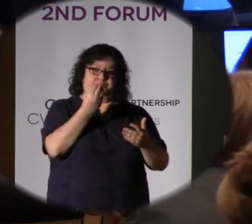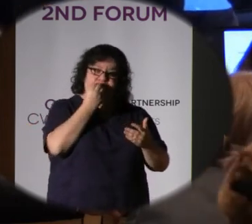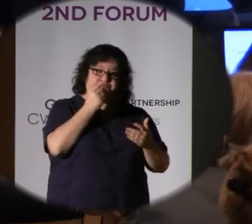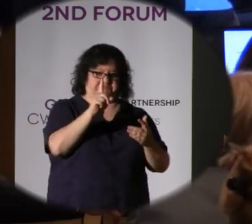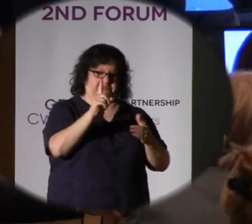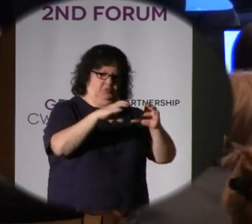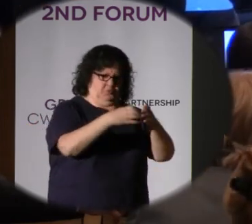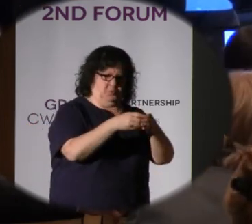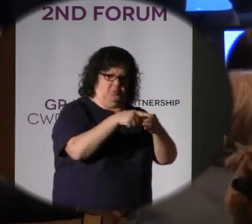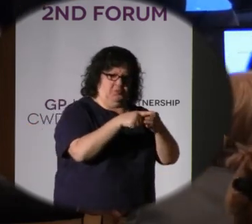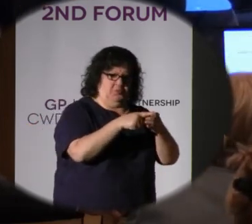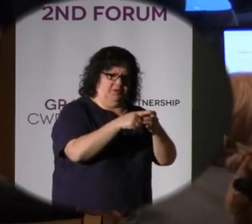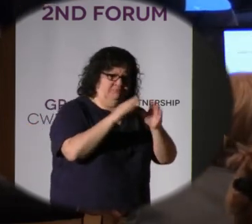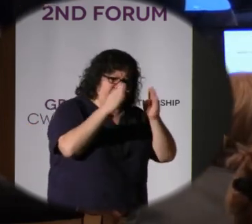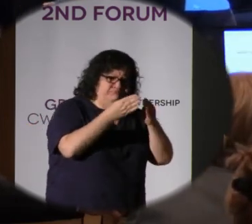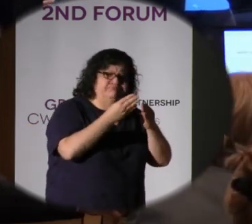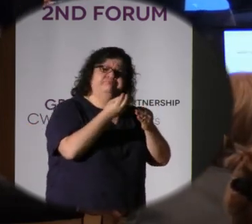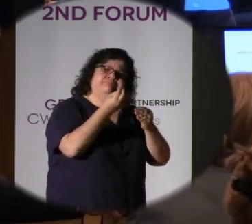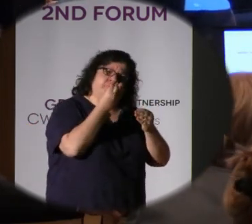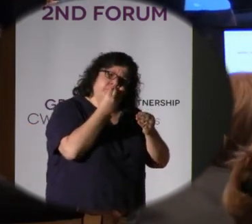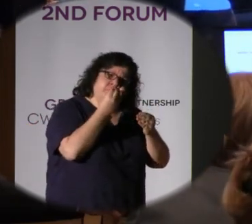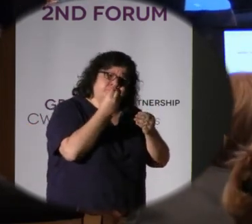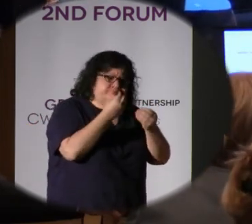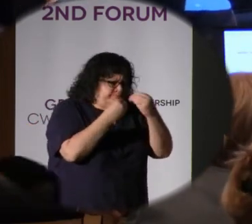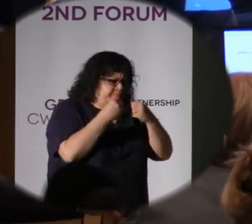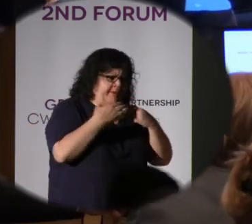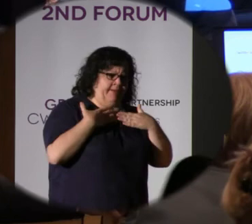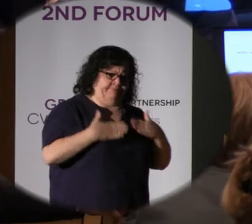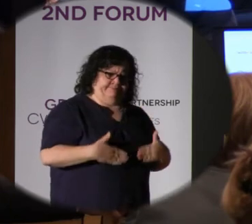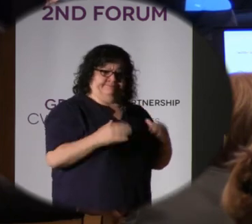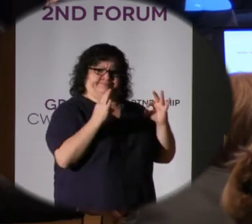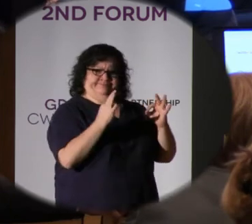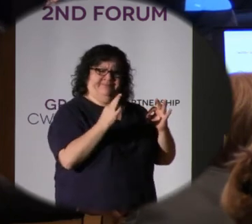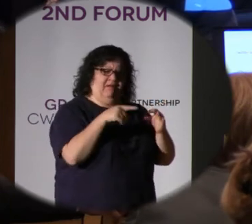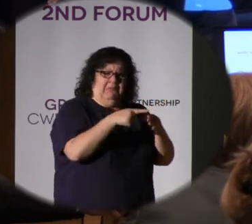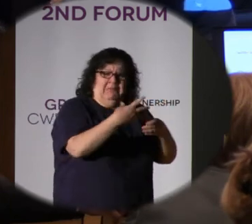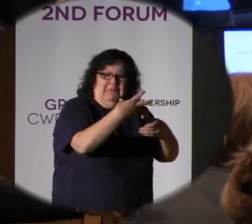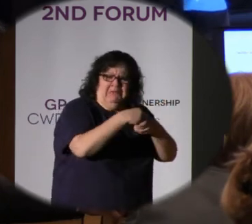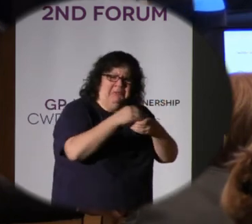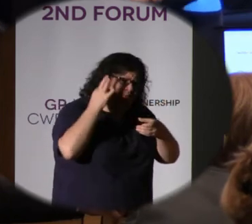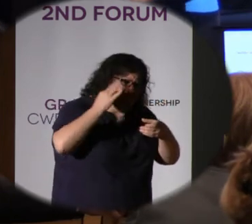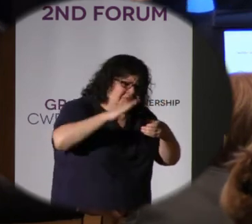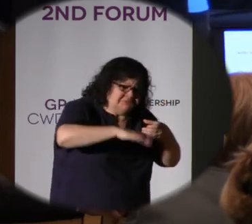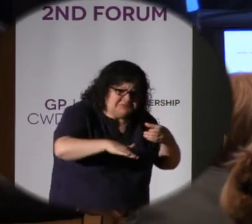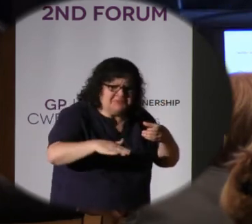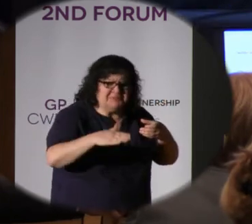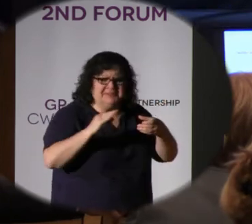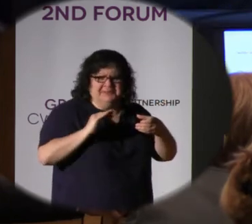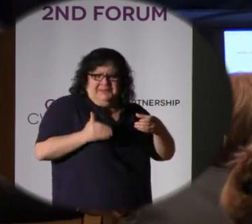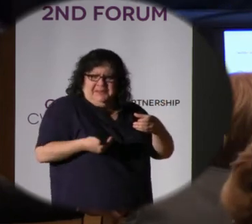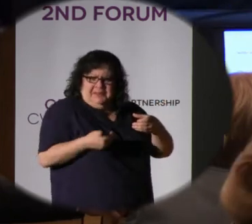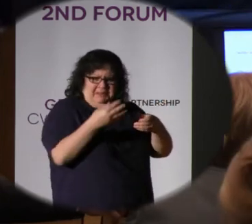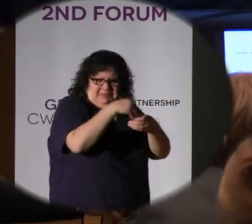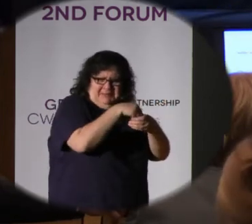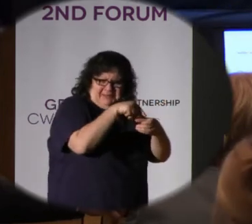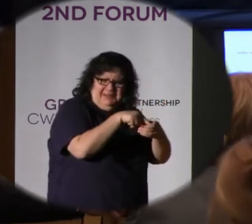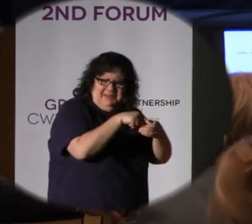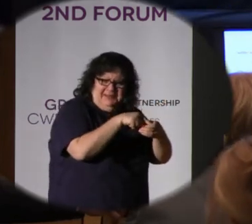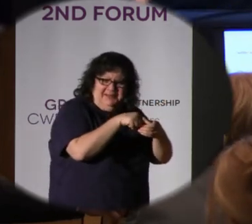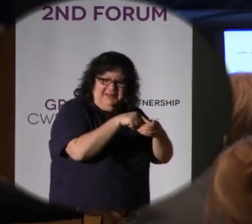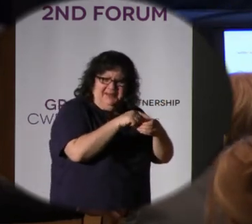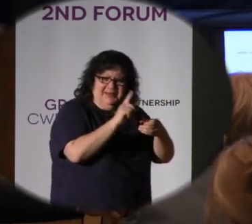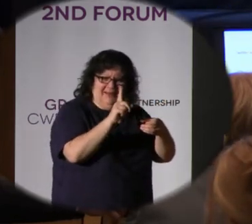there. It's our responsibility and yours too to make sure that this happens. So thank you for raising the